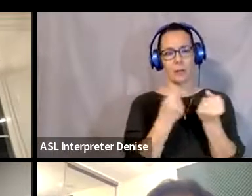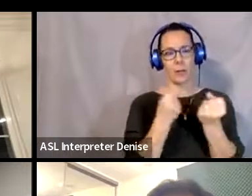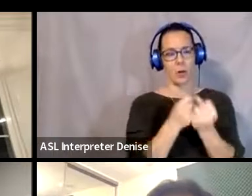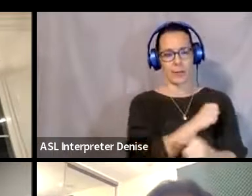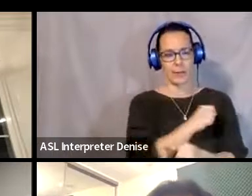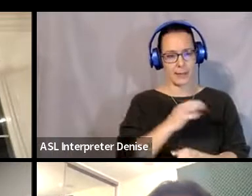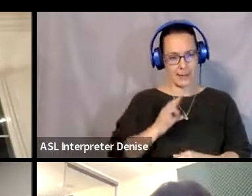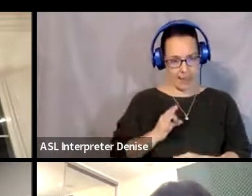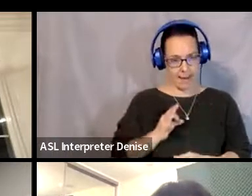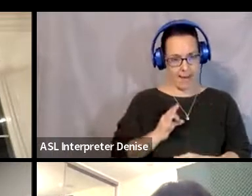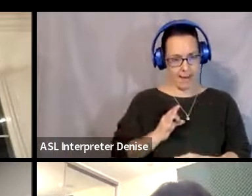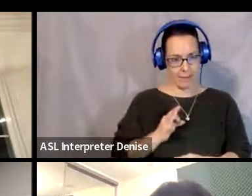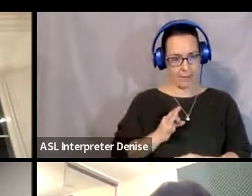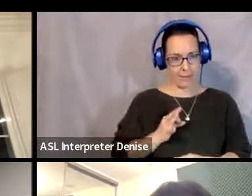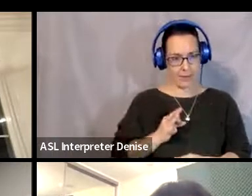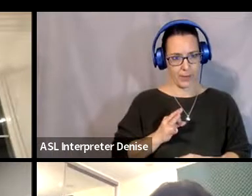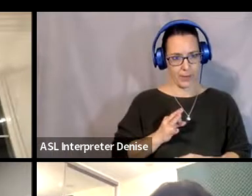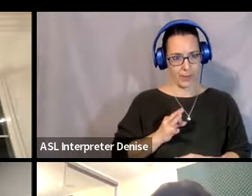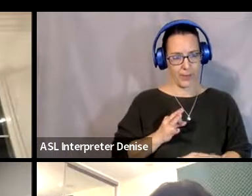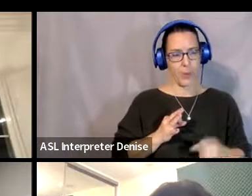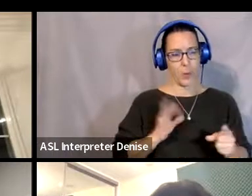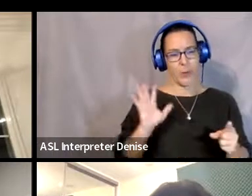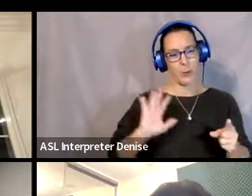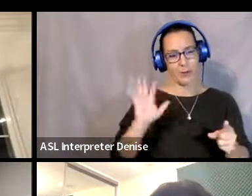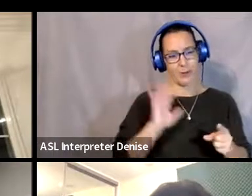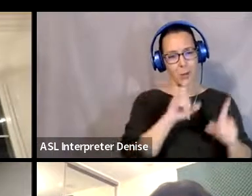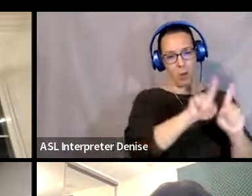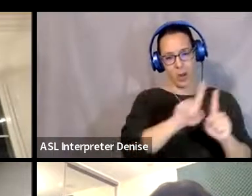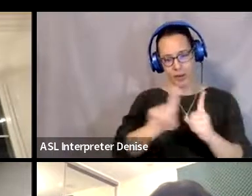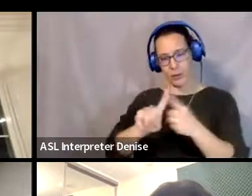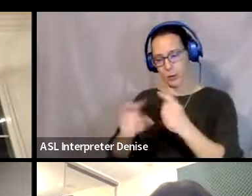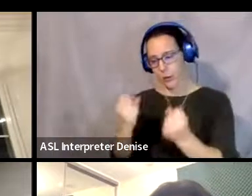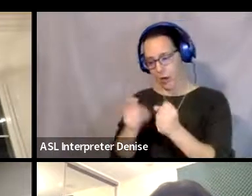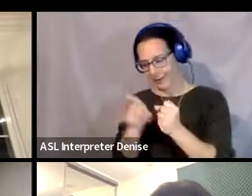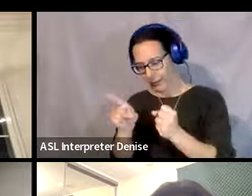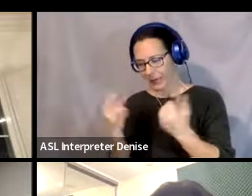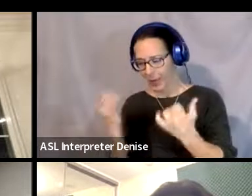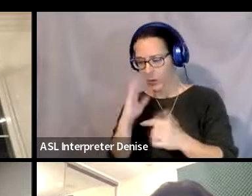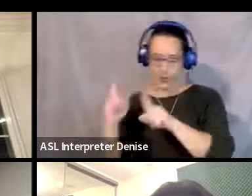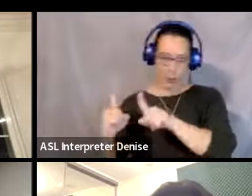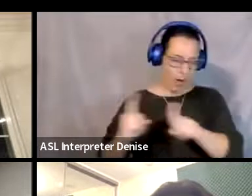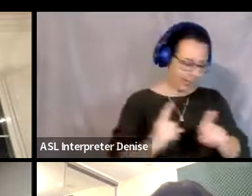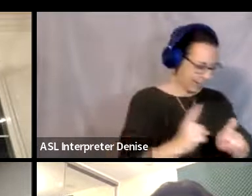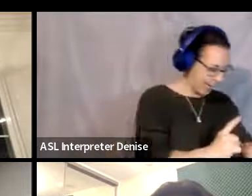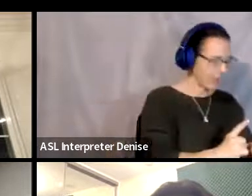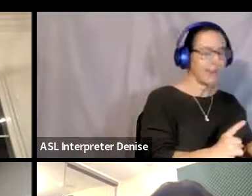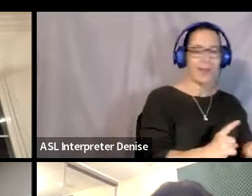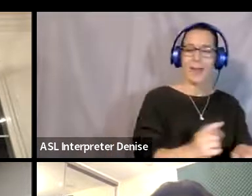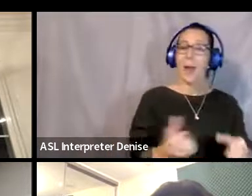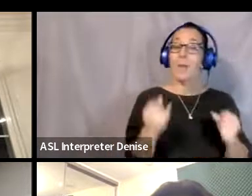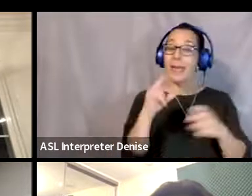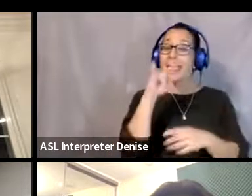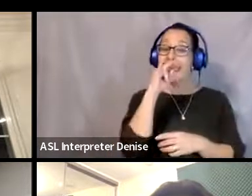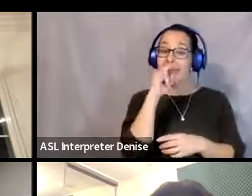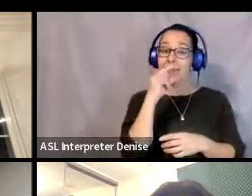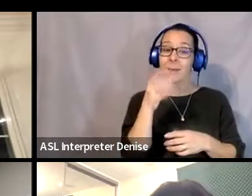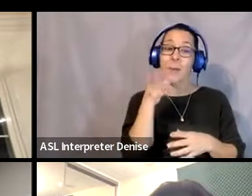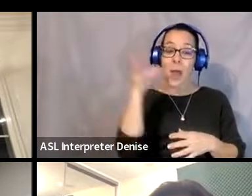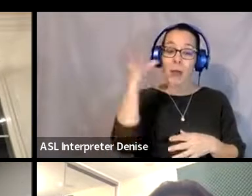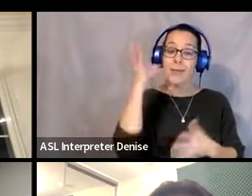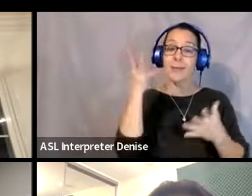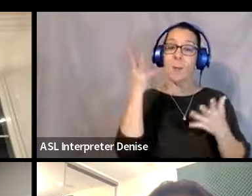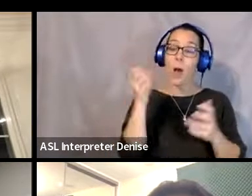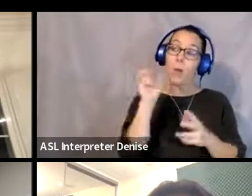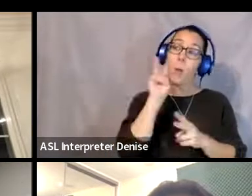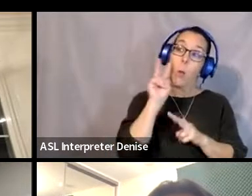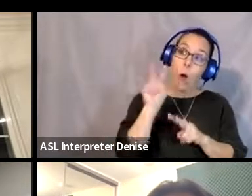walk them to their cars this way. We're going to be walking them down. I know a lot of parents sit by the gate and they want to watch them drop off at the gate and watch